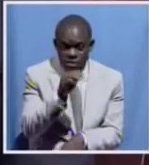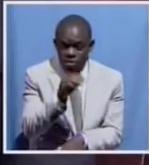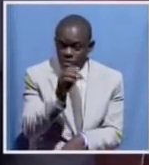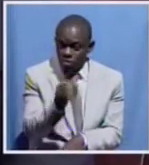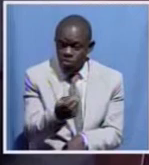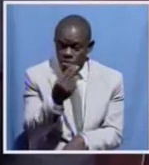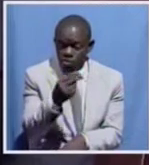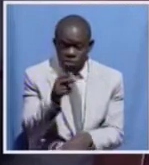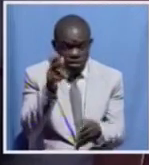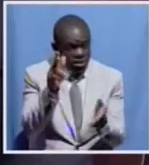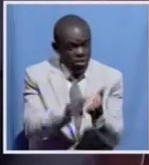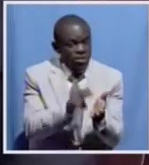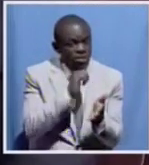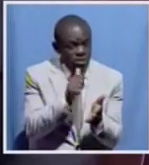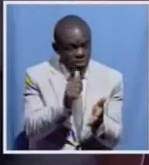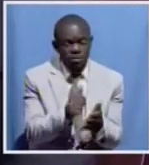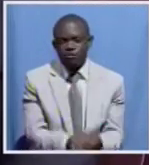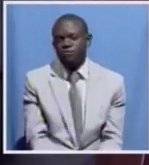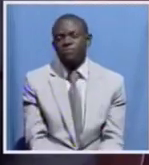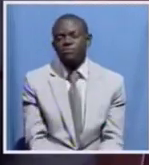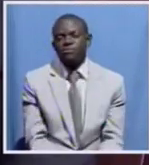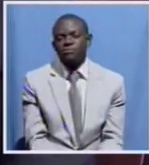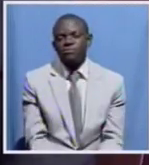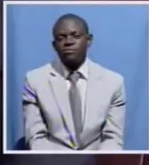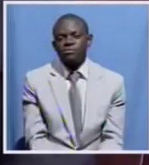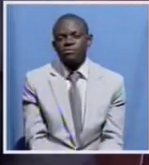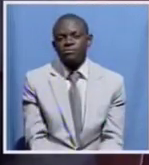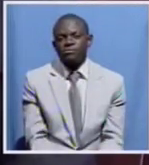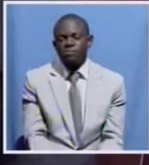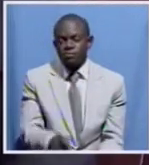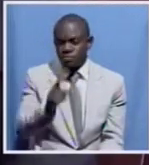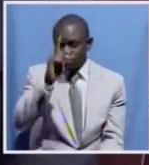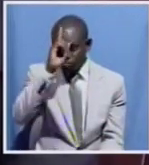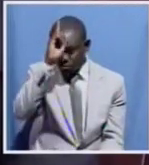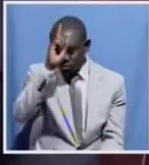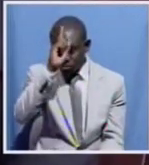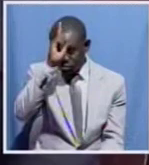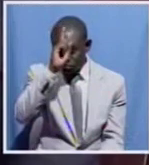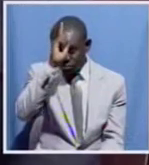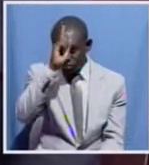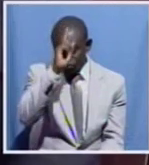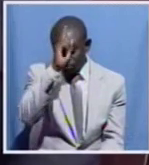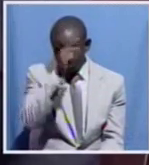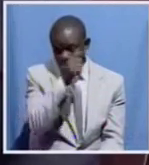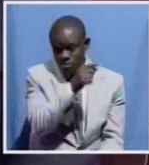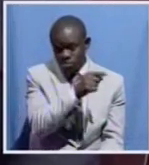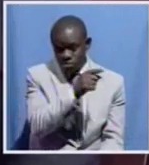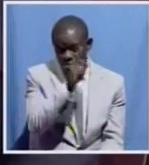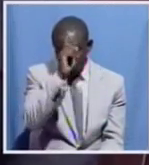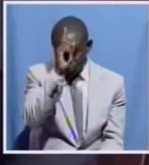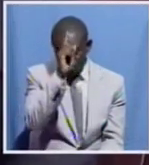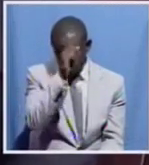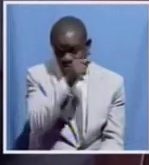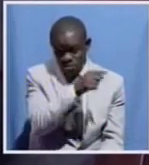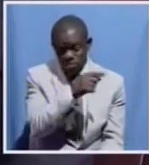We have in Germany, as you have already said, there is an agreement in the renewable energy